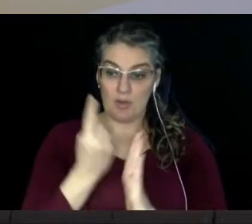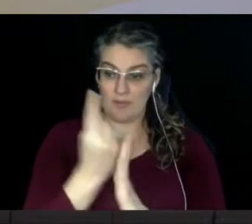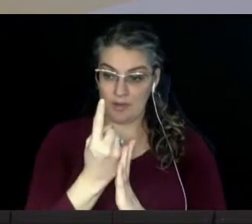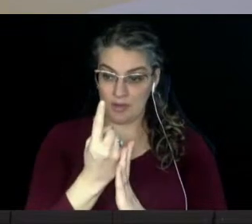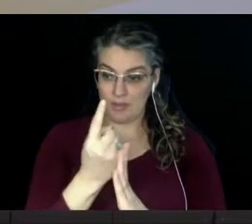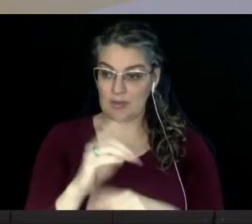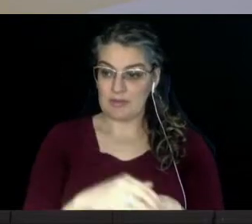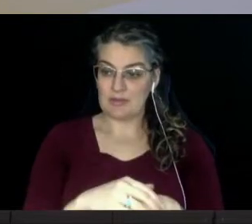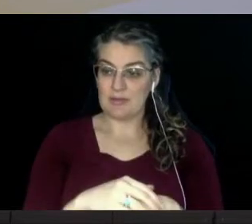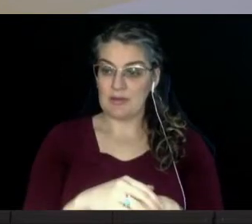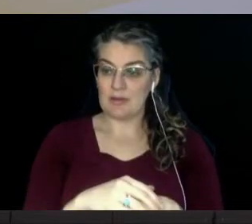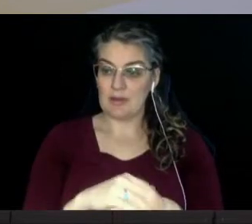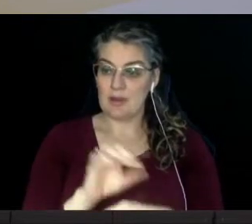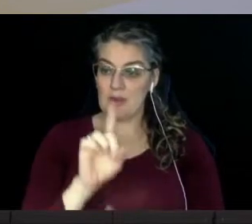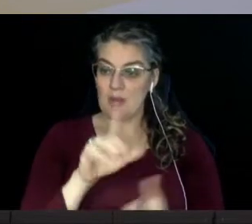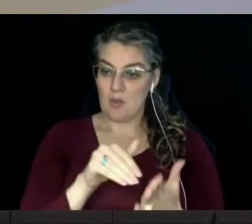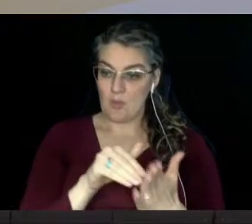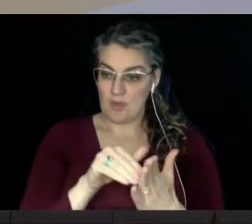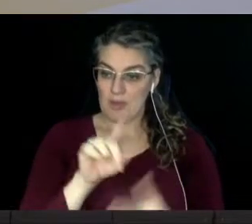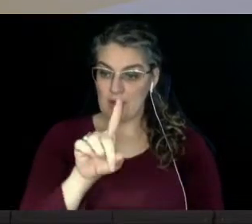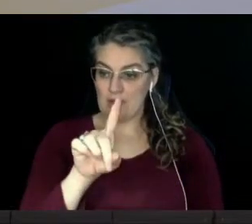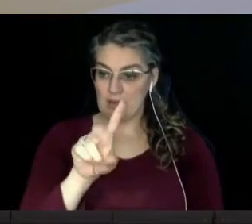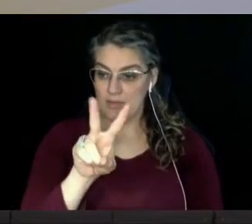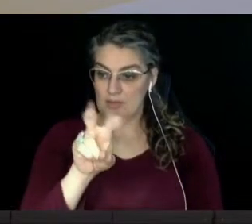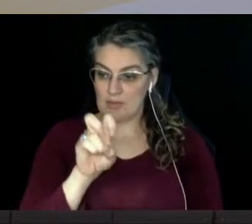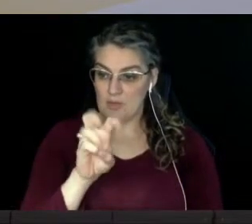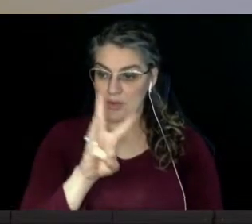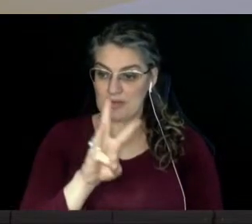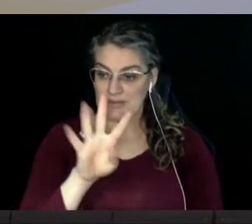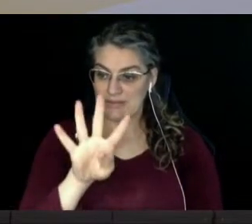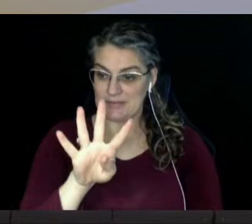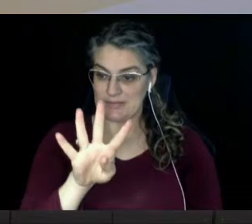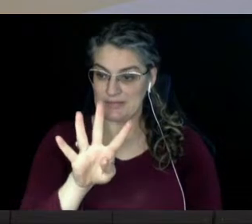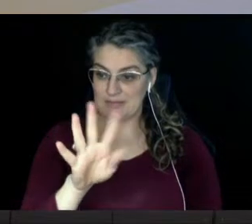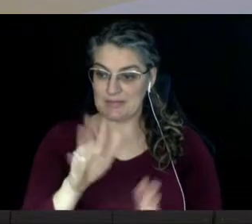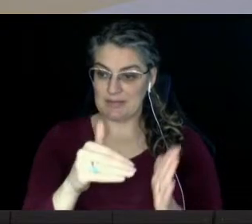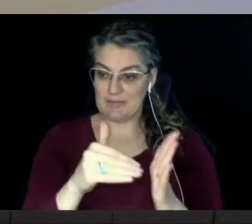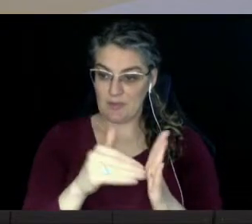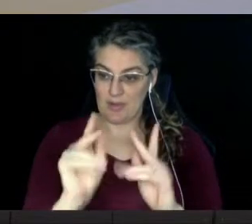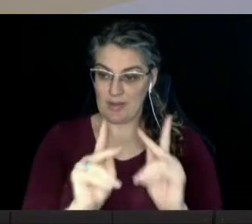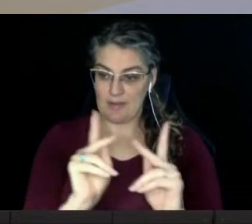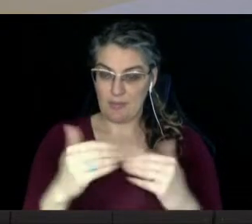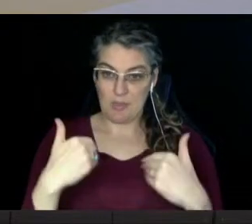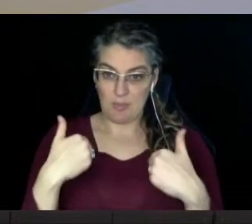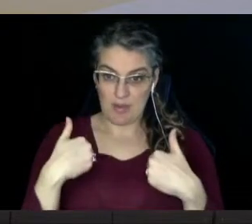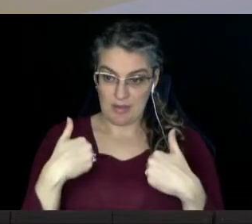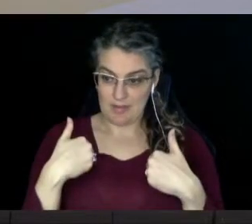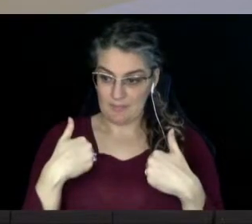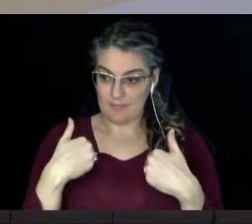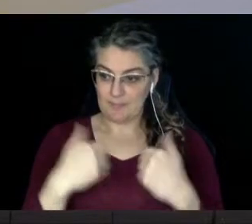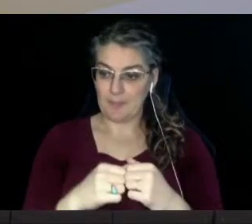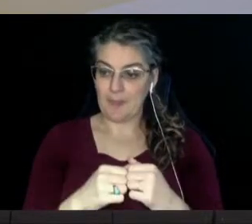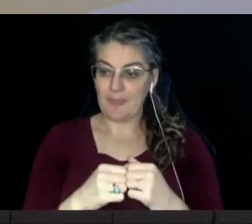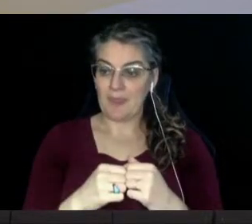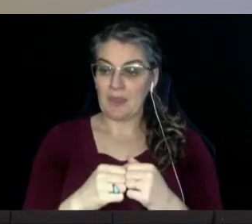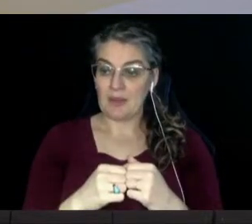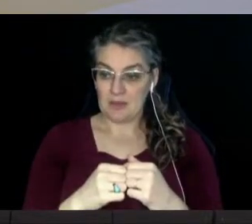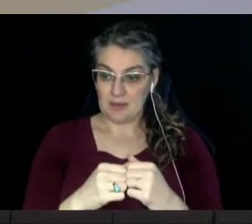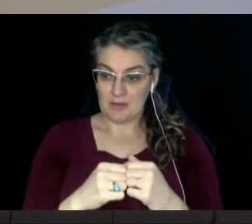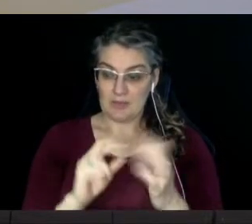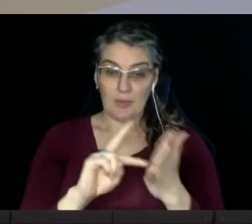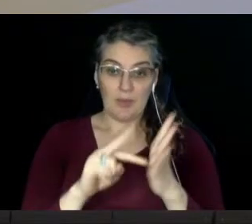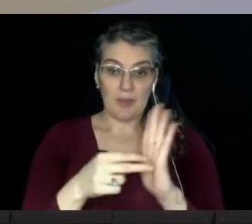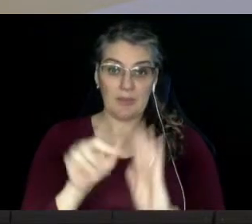6,267 new cases of COVID-19 have been reported in the country. Over the past week, there has been a